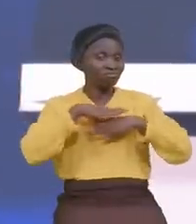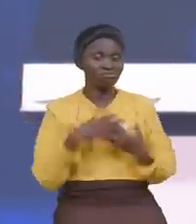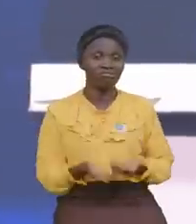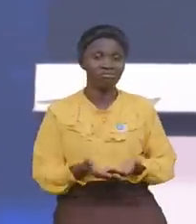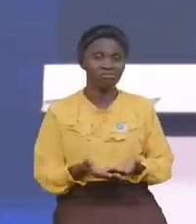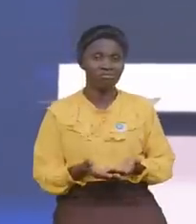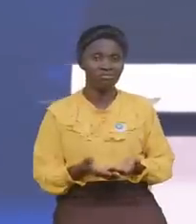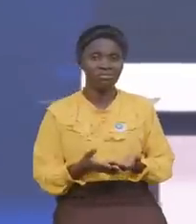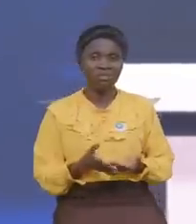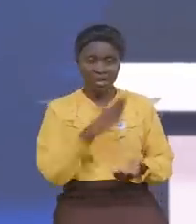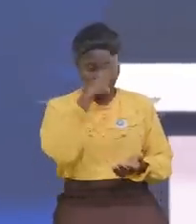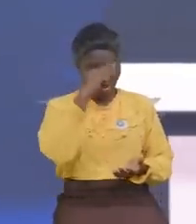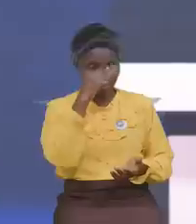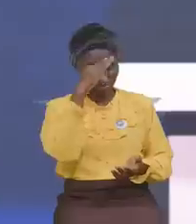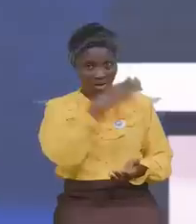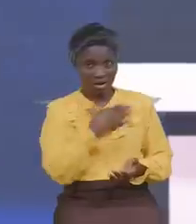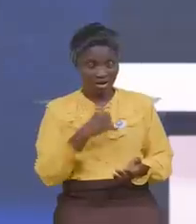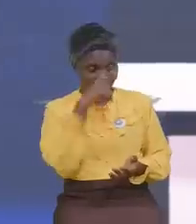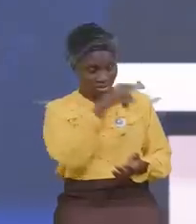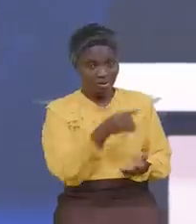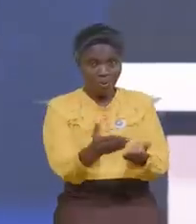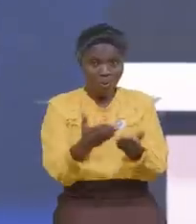And he wanted inner satisfaction,